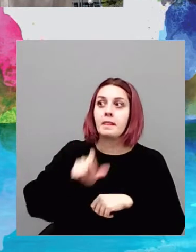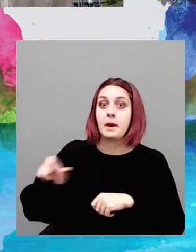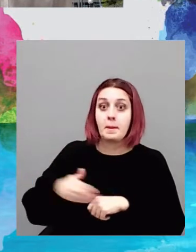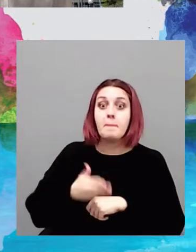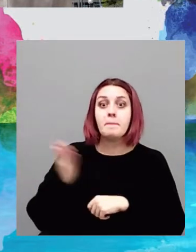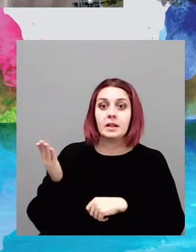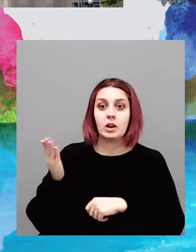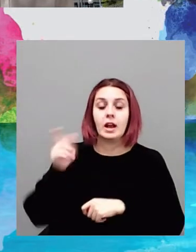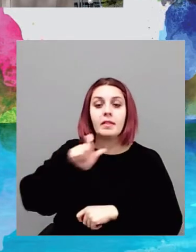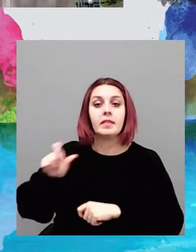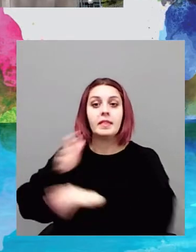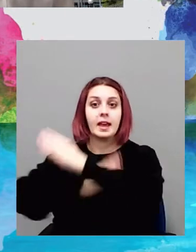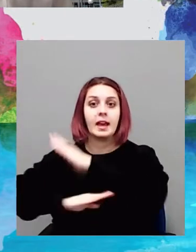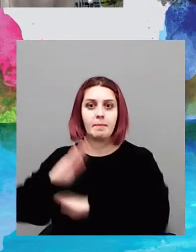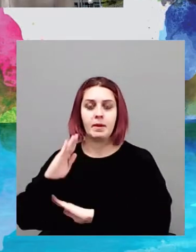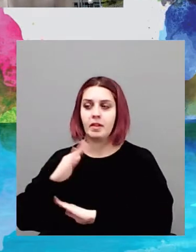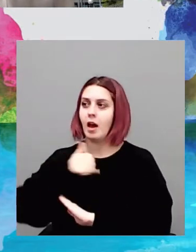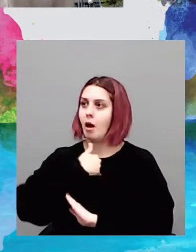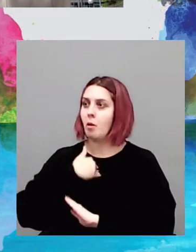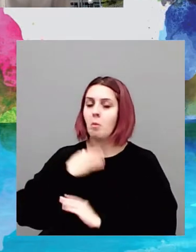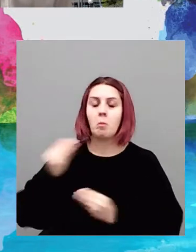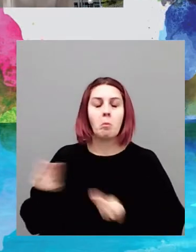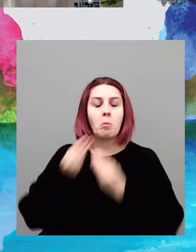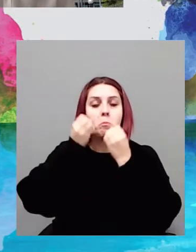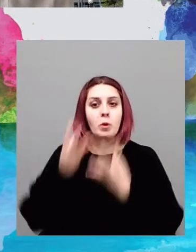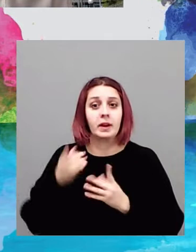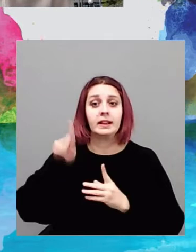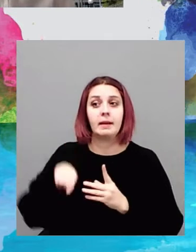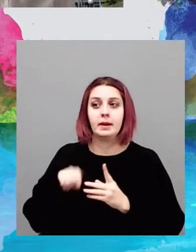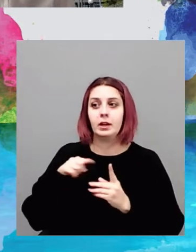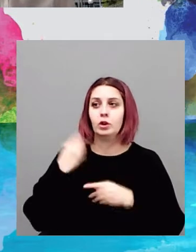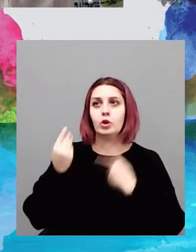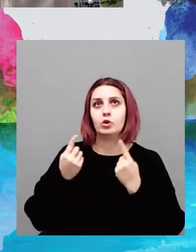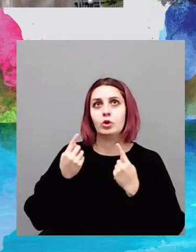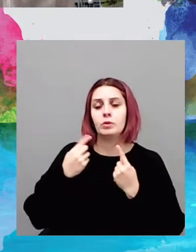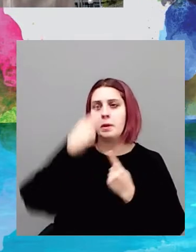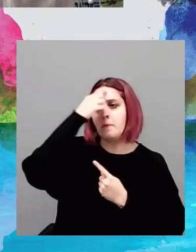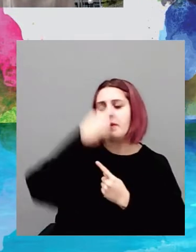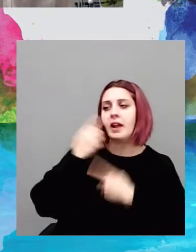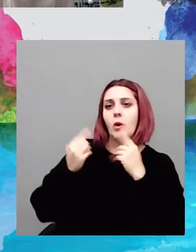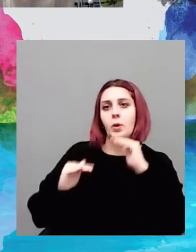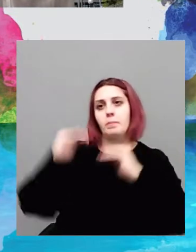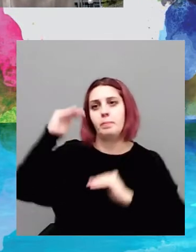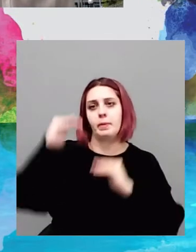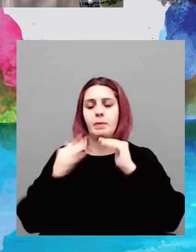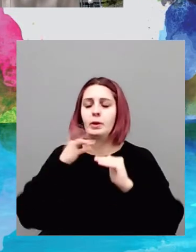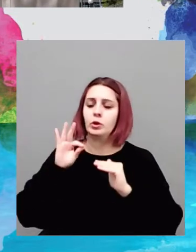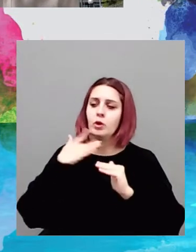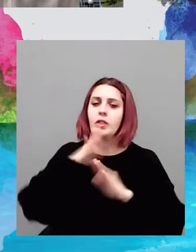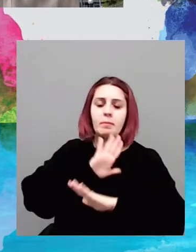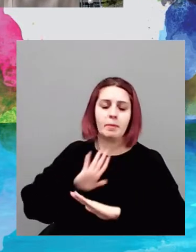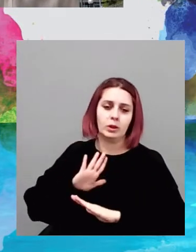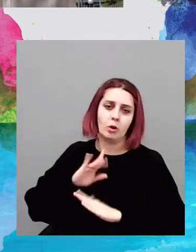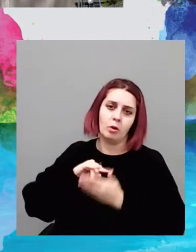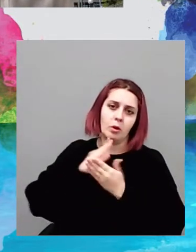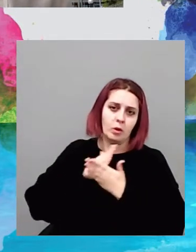performance of people with disabilities is very good. And some profiles even better than others, and we're learning from all of